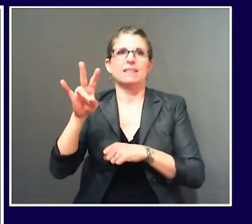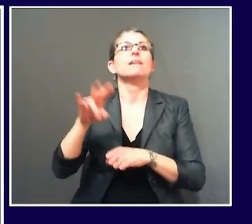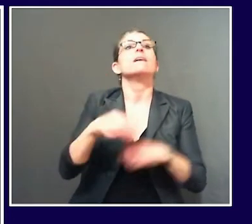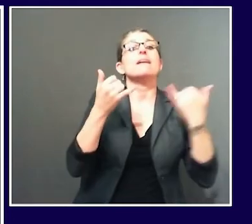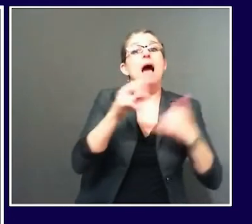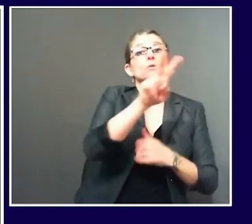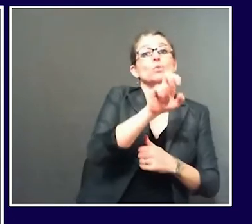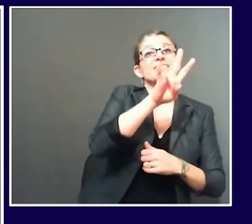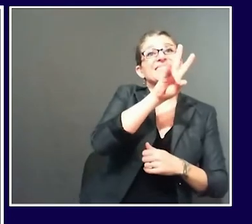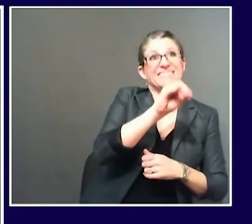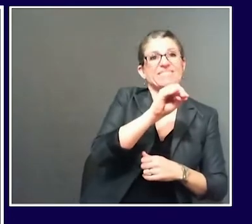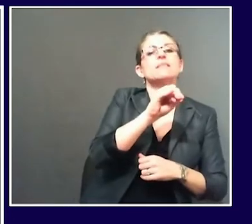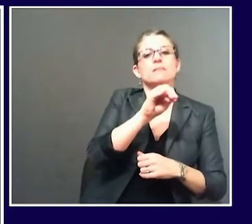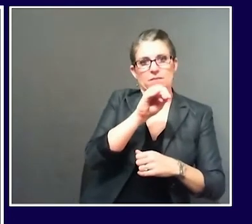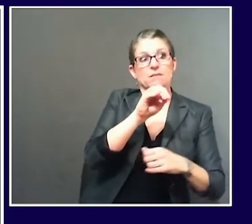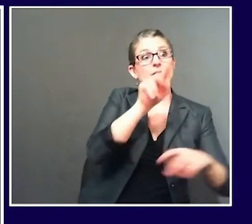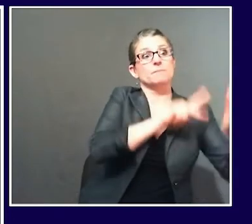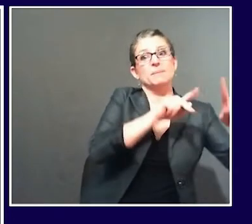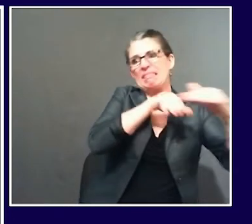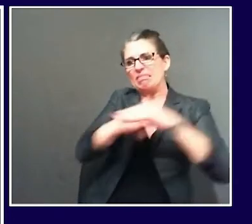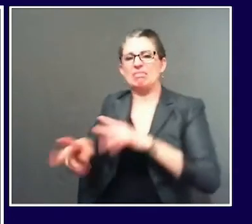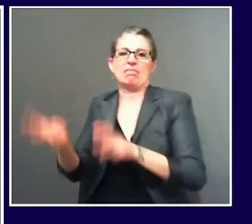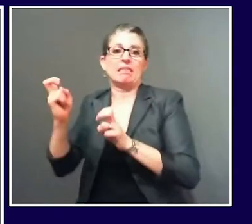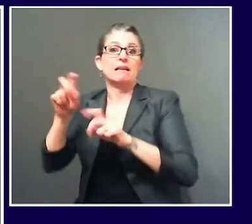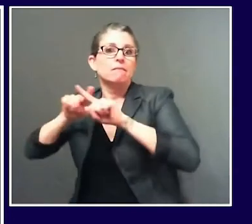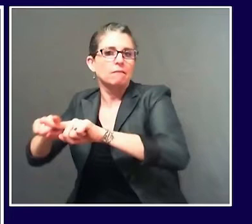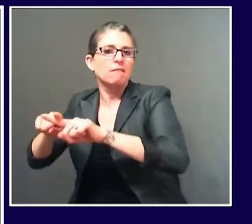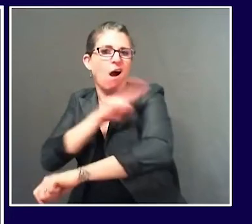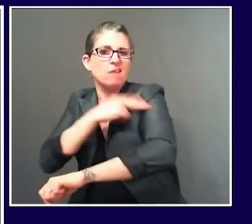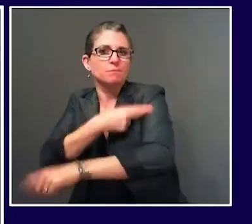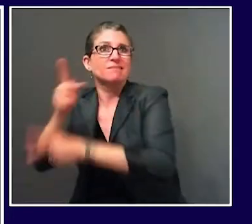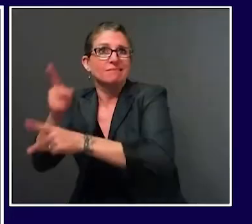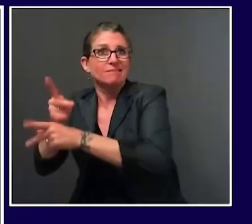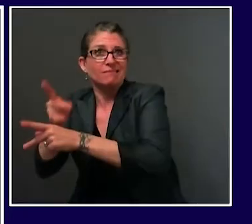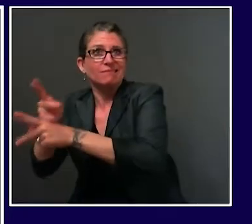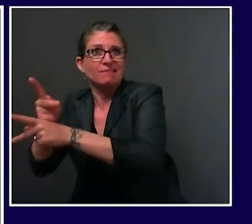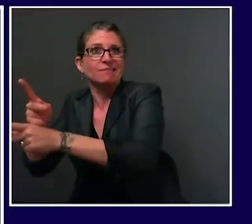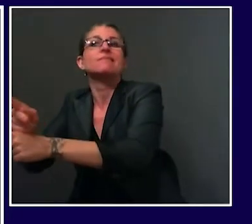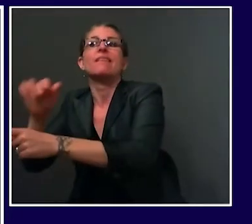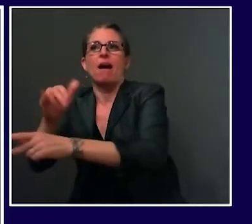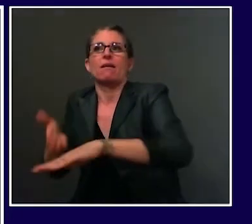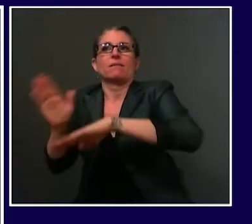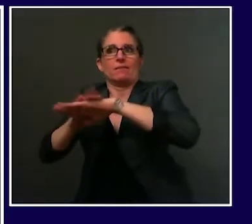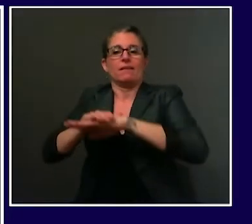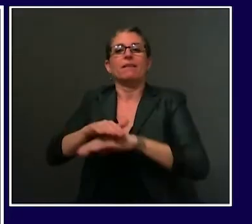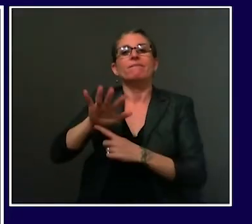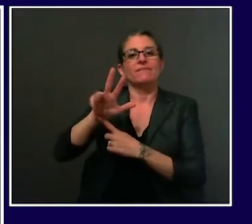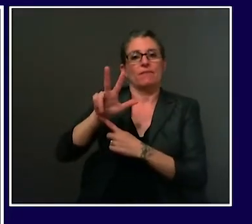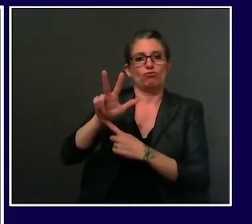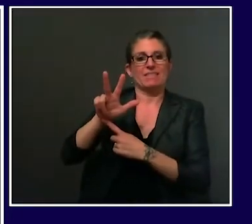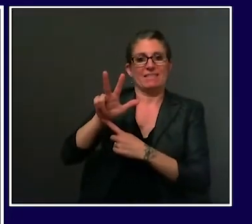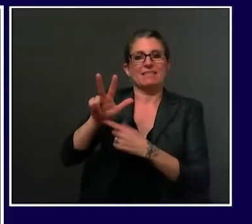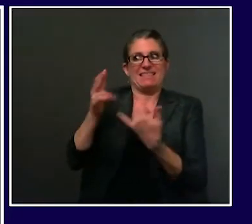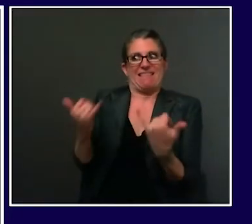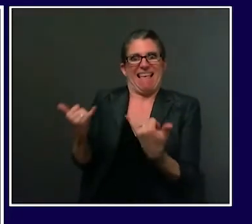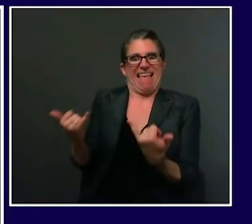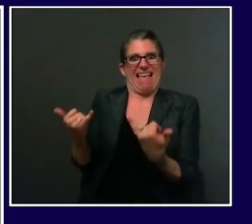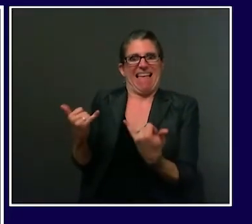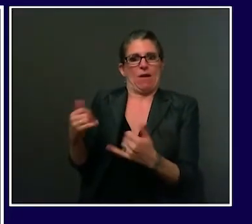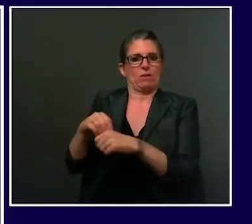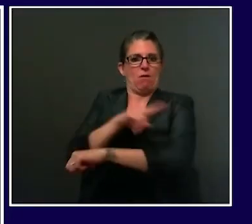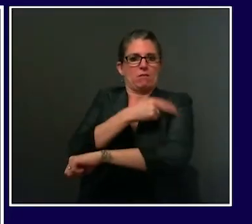since yesterday, and 53 individuals are currently hospitalized. Of those 53